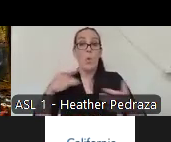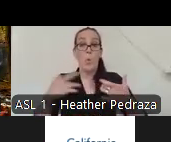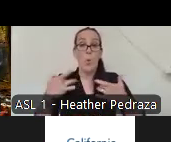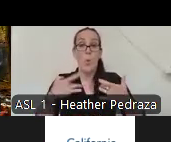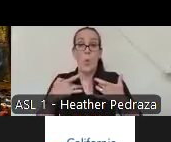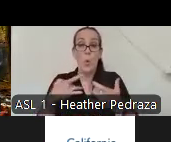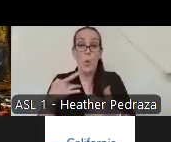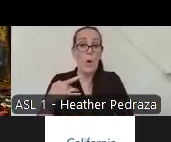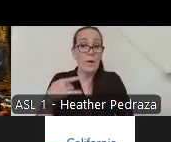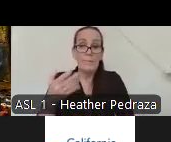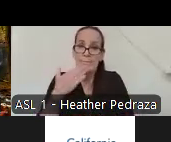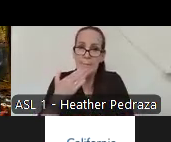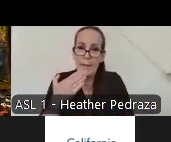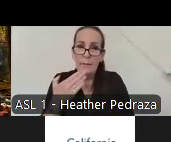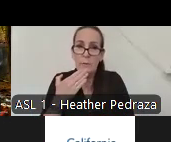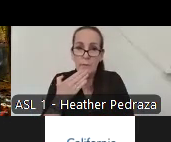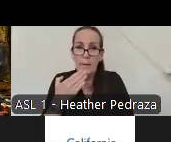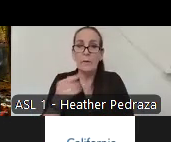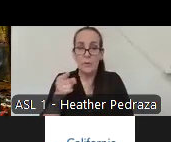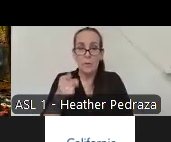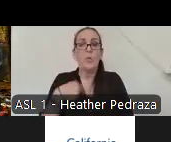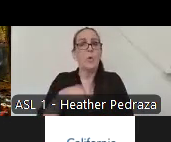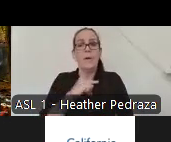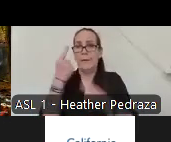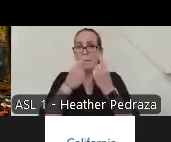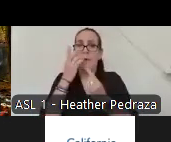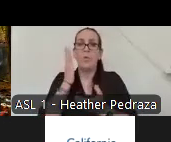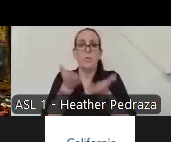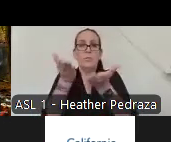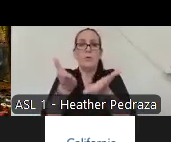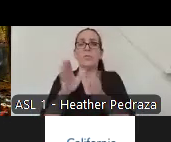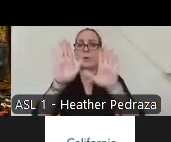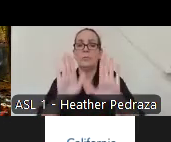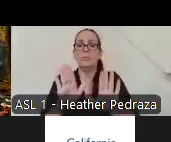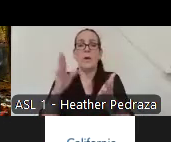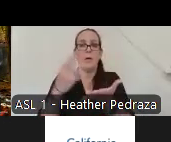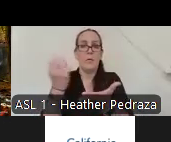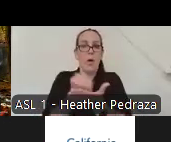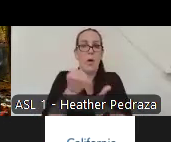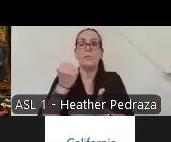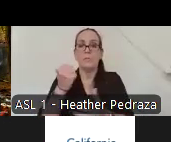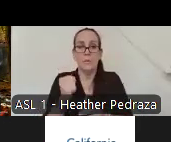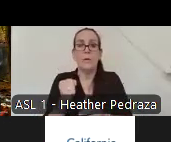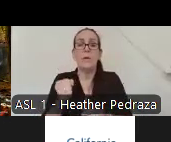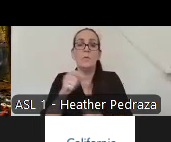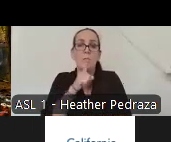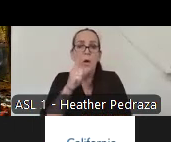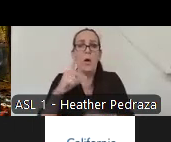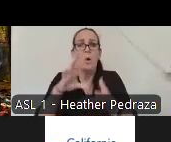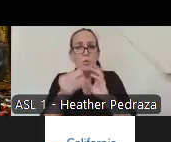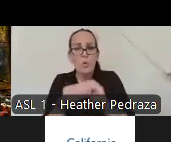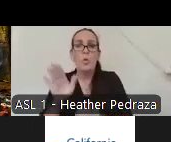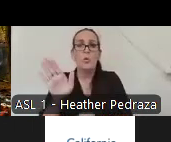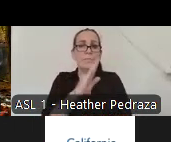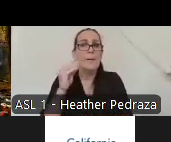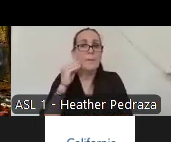really think it's going to provide some wonderful opportunities to hear real stories and experiences of our